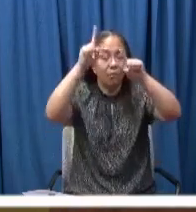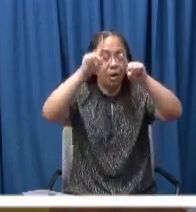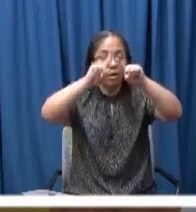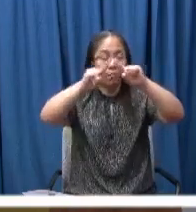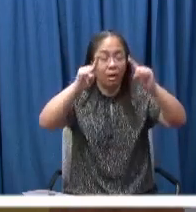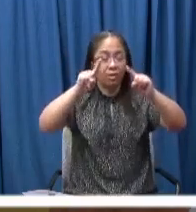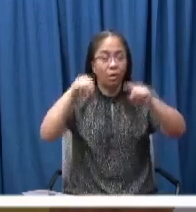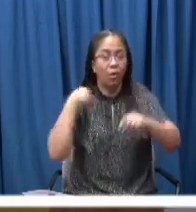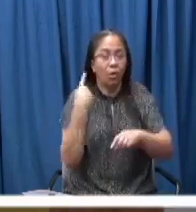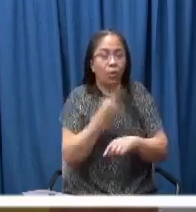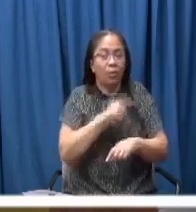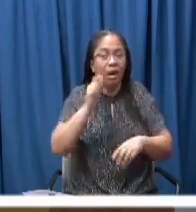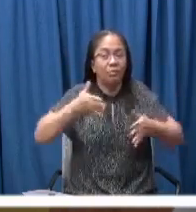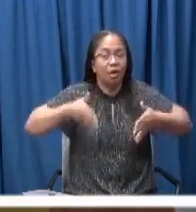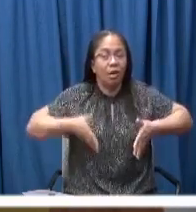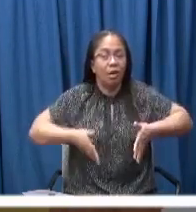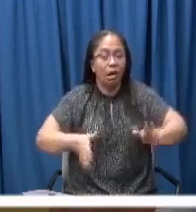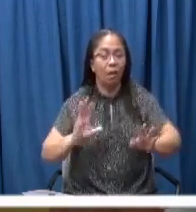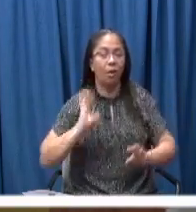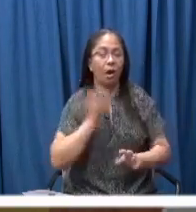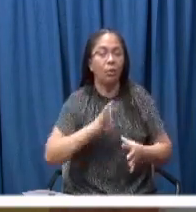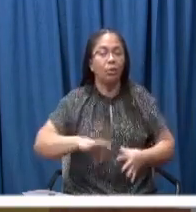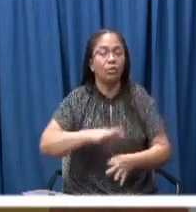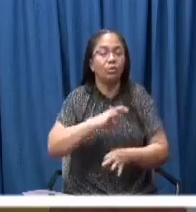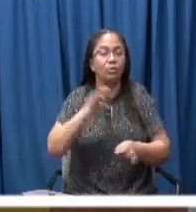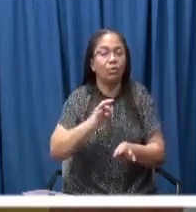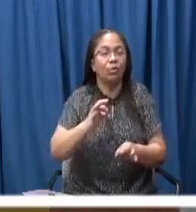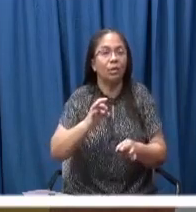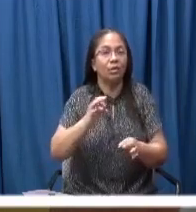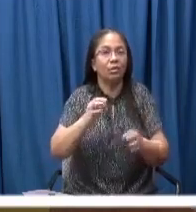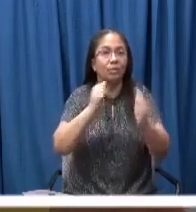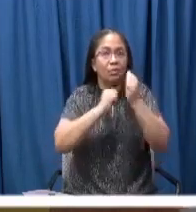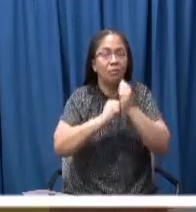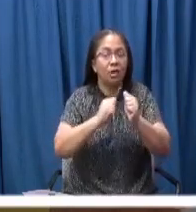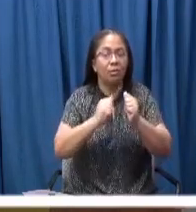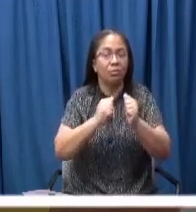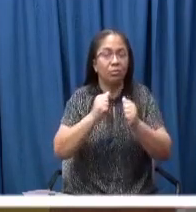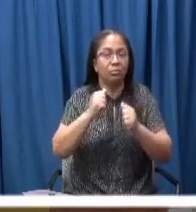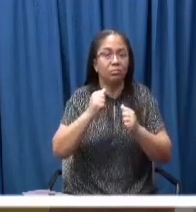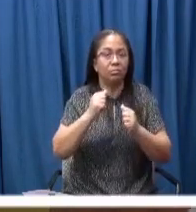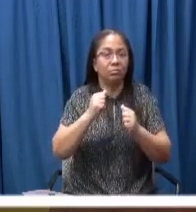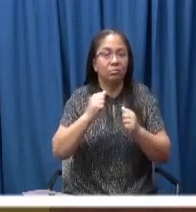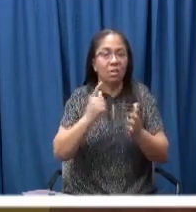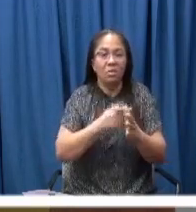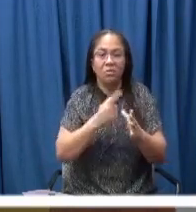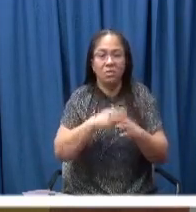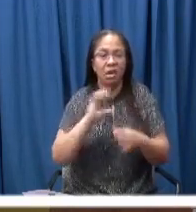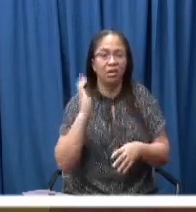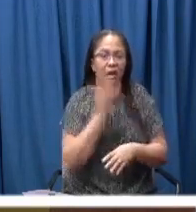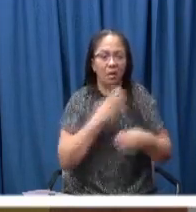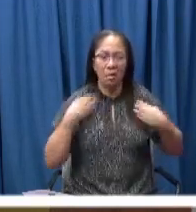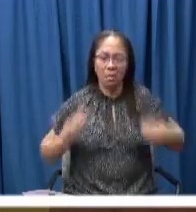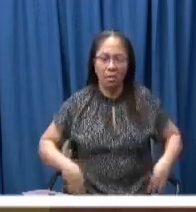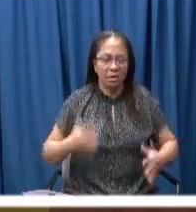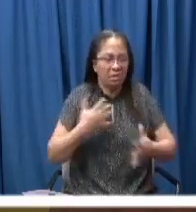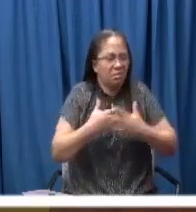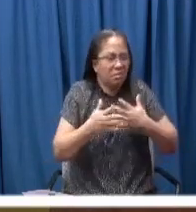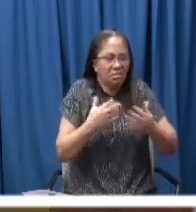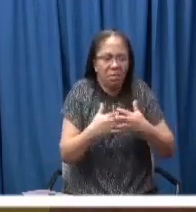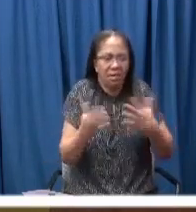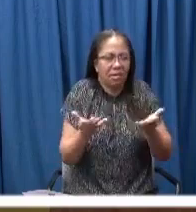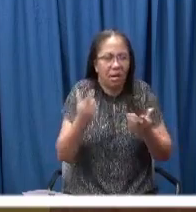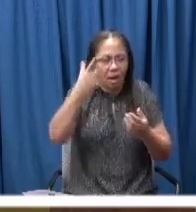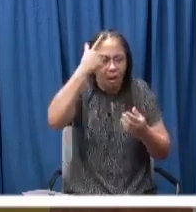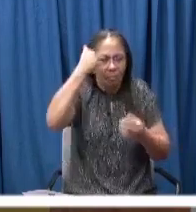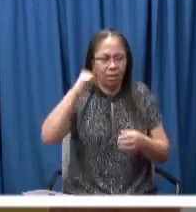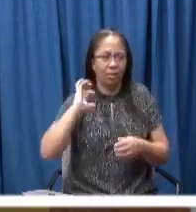be led by him, then our body, we're not worried about what happens, because we are so in our